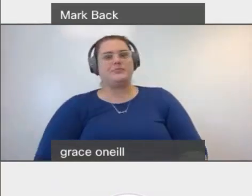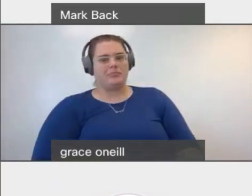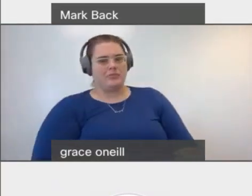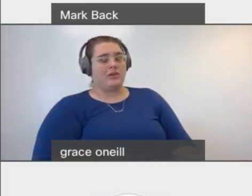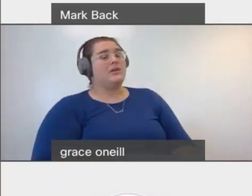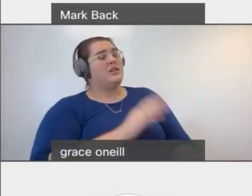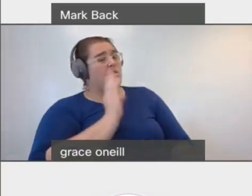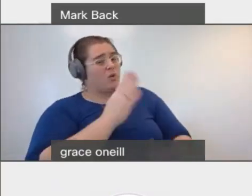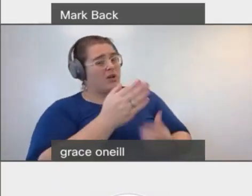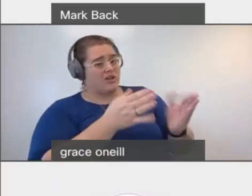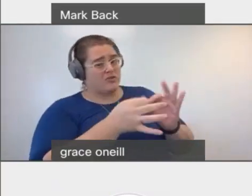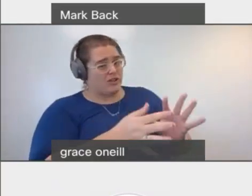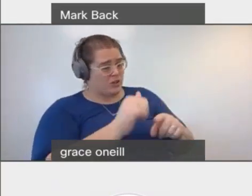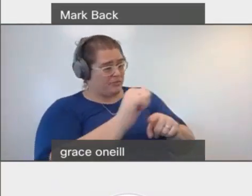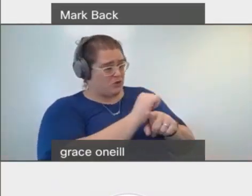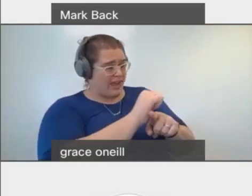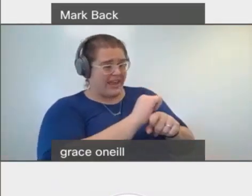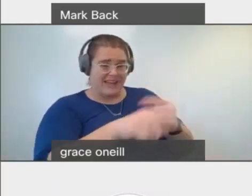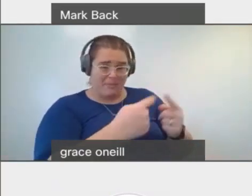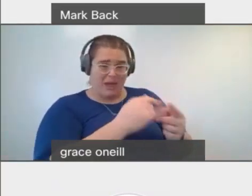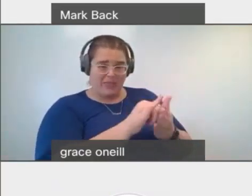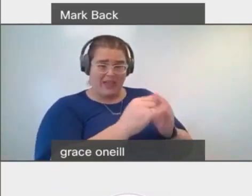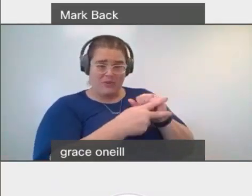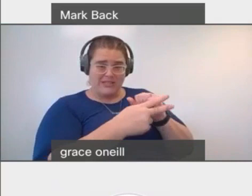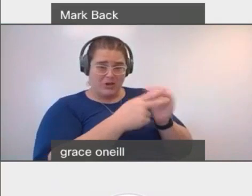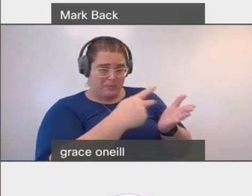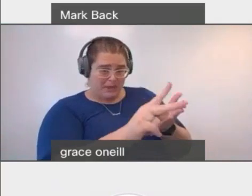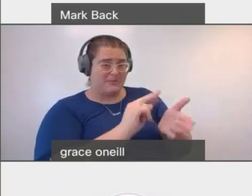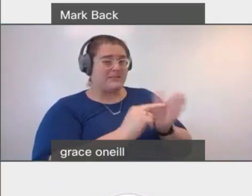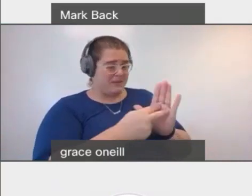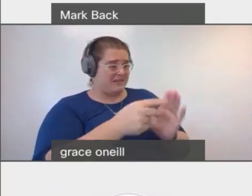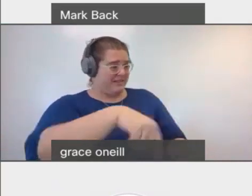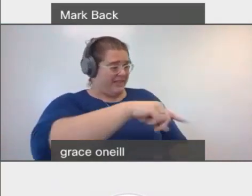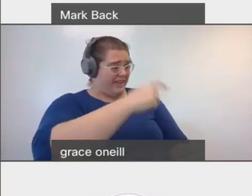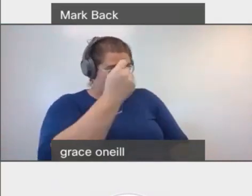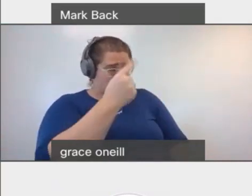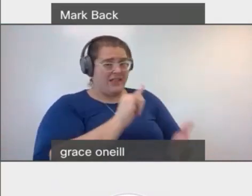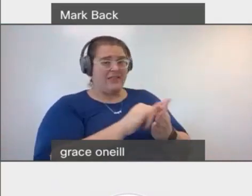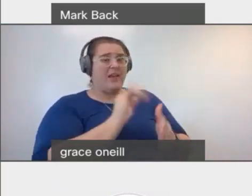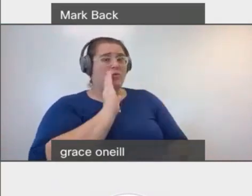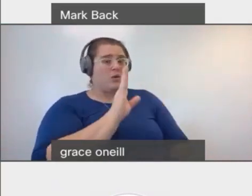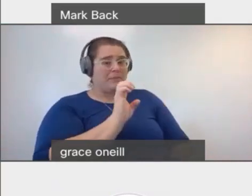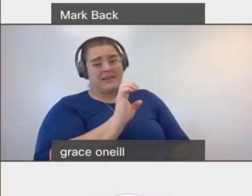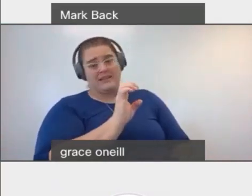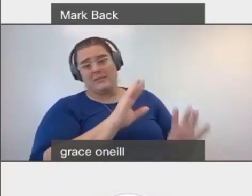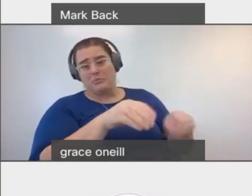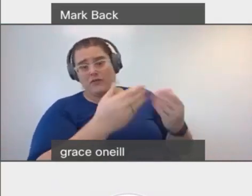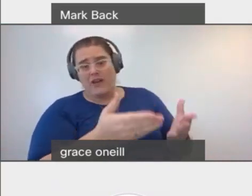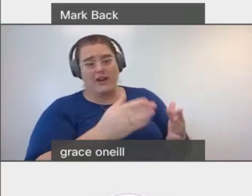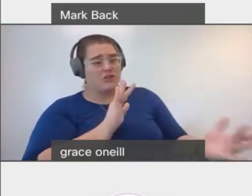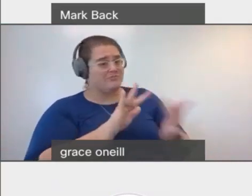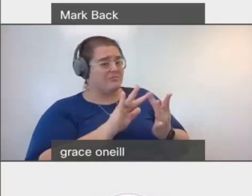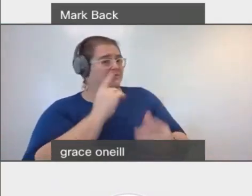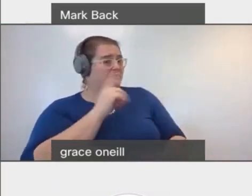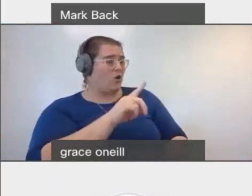retainer payments? For example, will they understand that providers will be seeking authorization based on authorizations that were in place prior